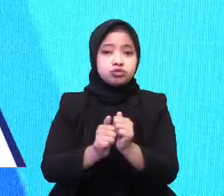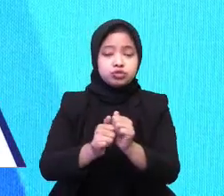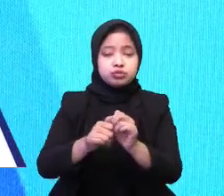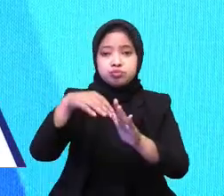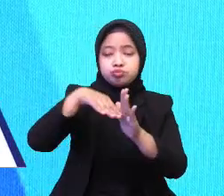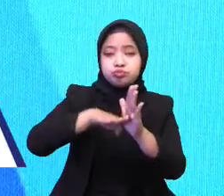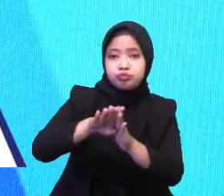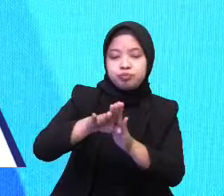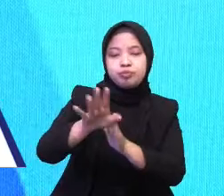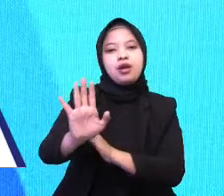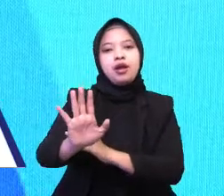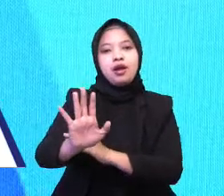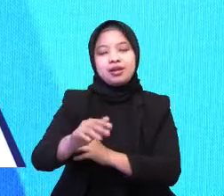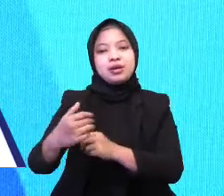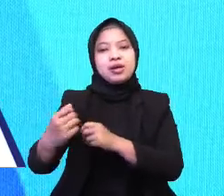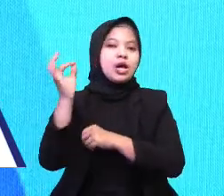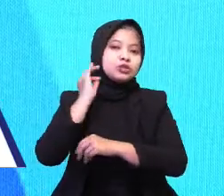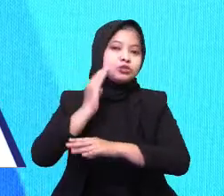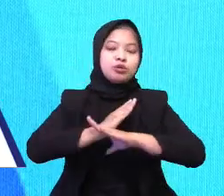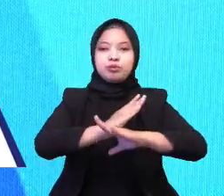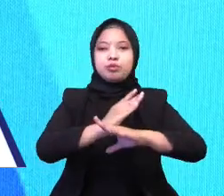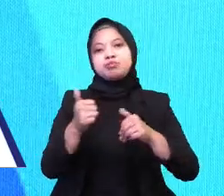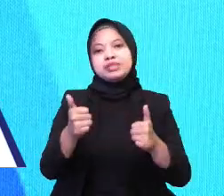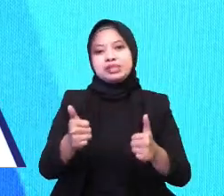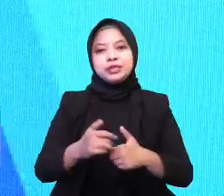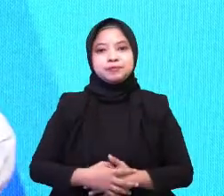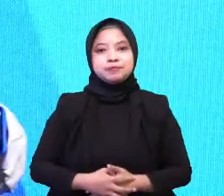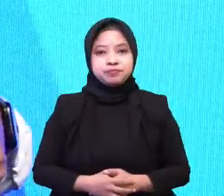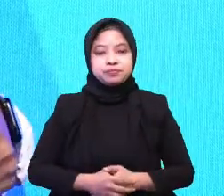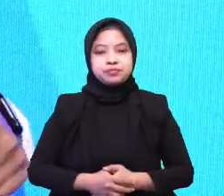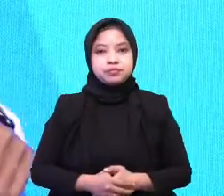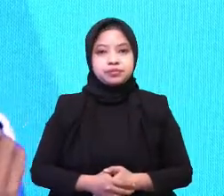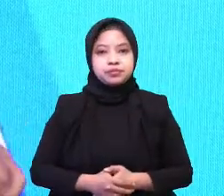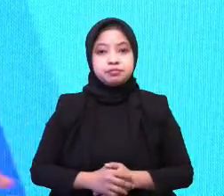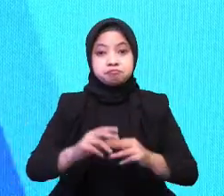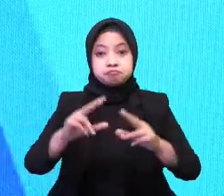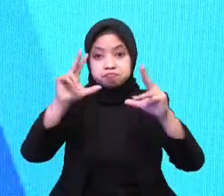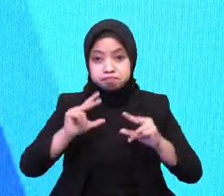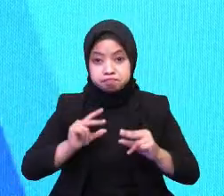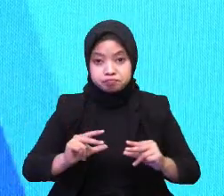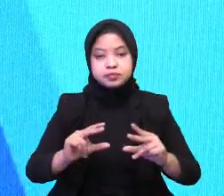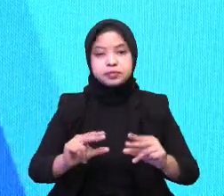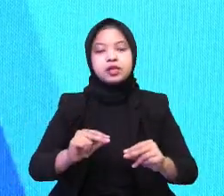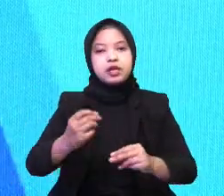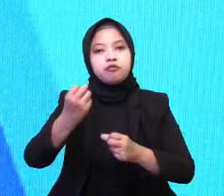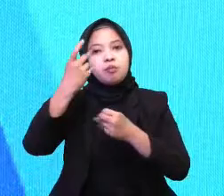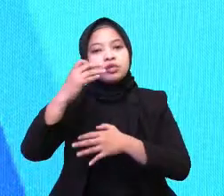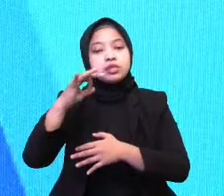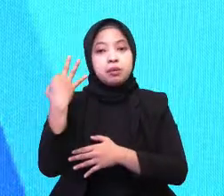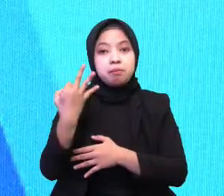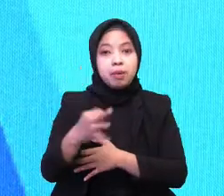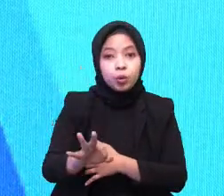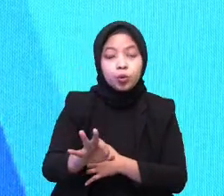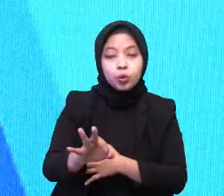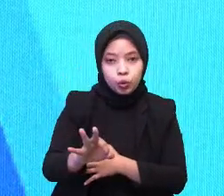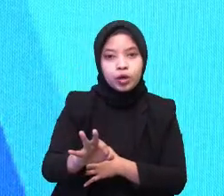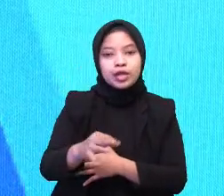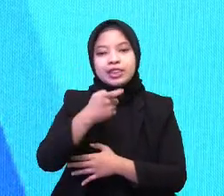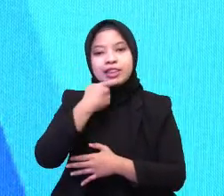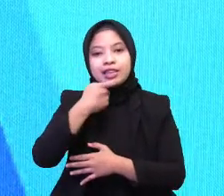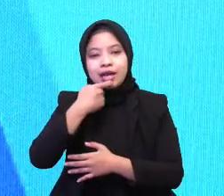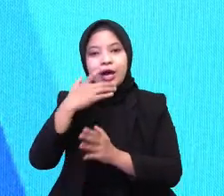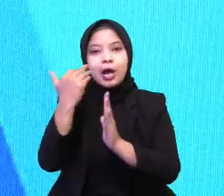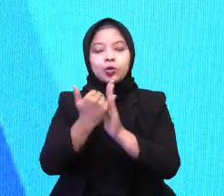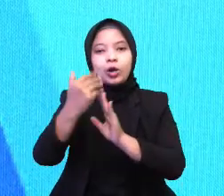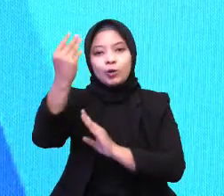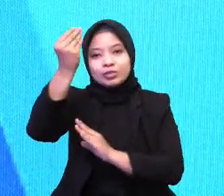symptoms that may result in death. Up next is the updated information regarding traveling arrangement